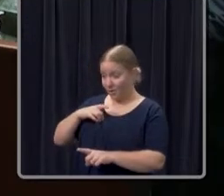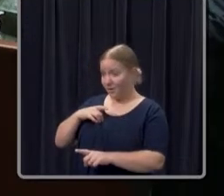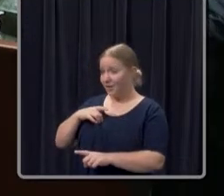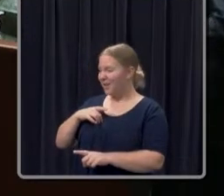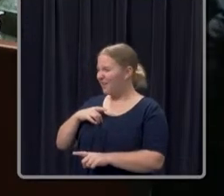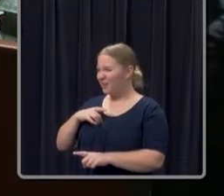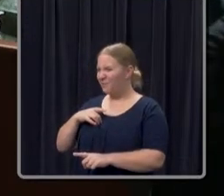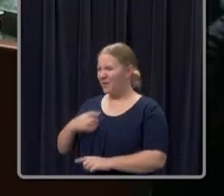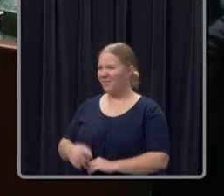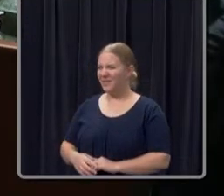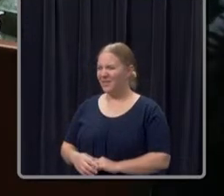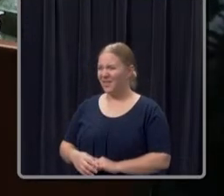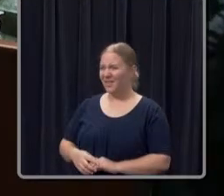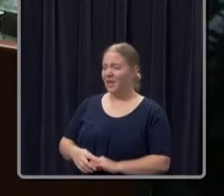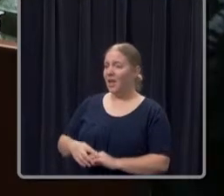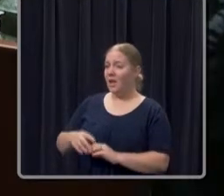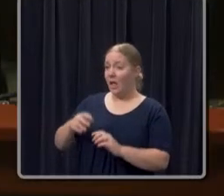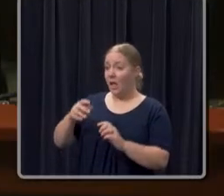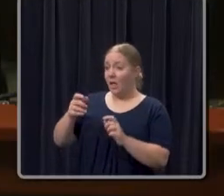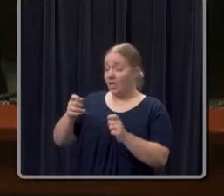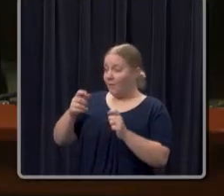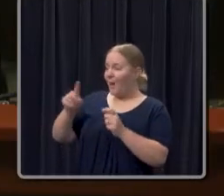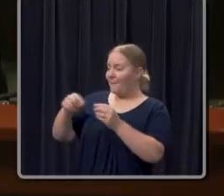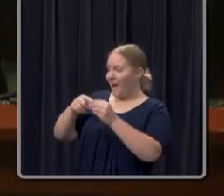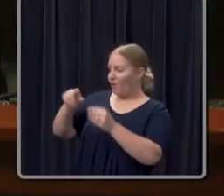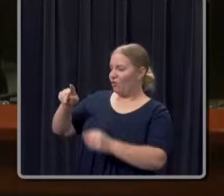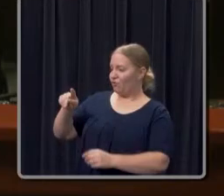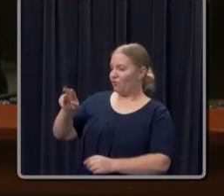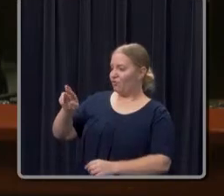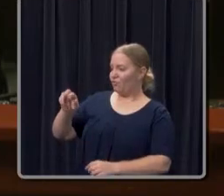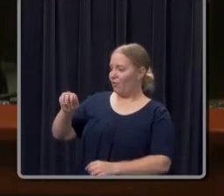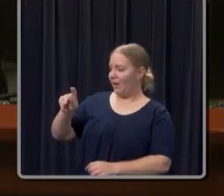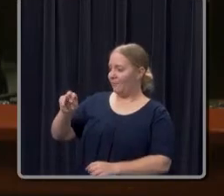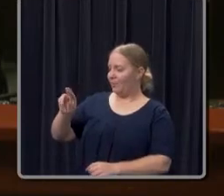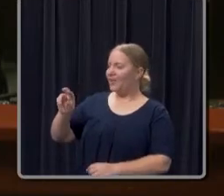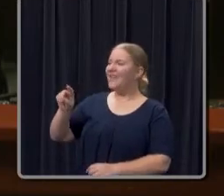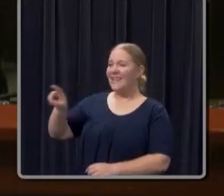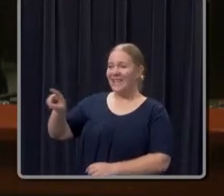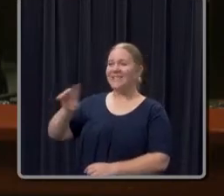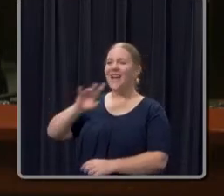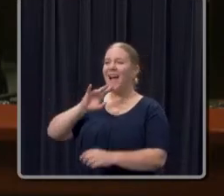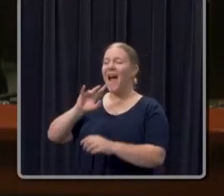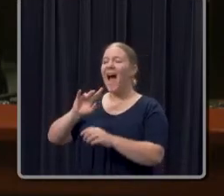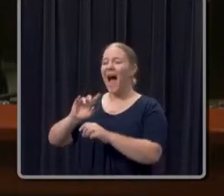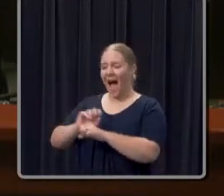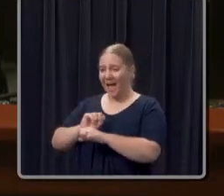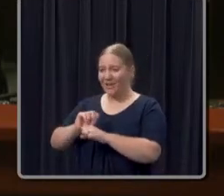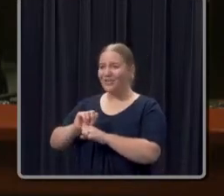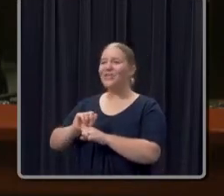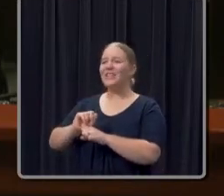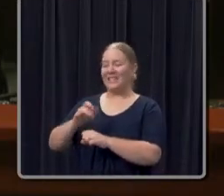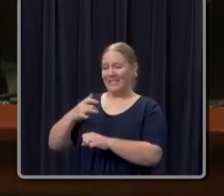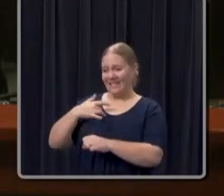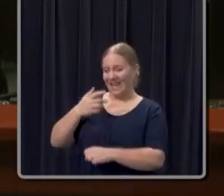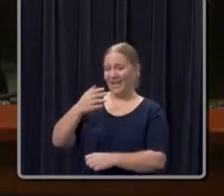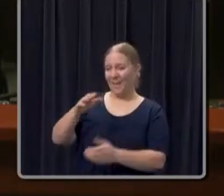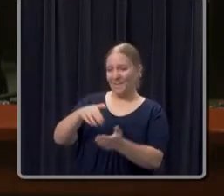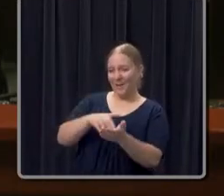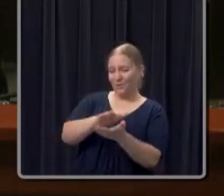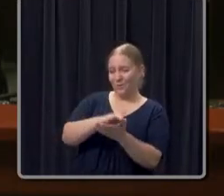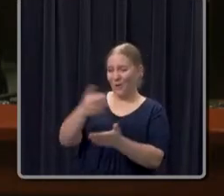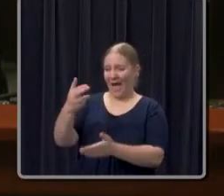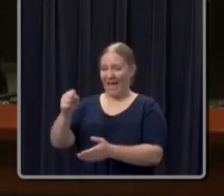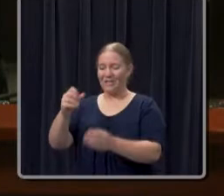I would just, a little known fact about Mr. Kramer is that he's actually a secondary guy. His teaching experience and